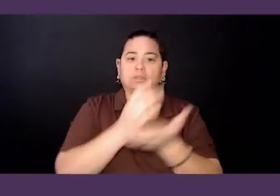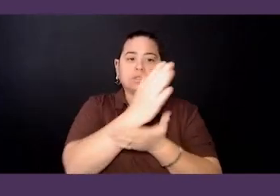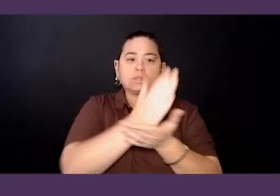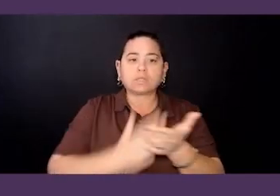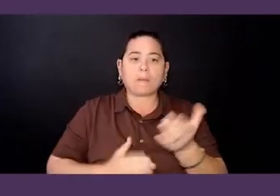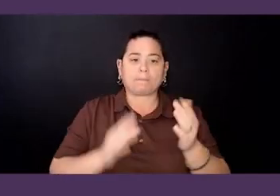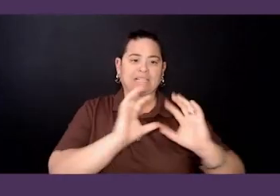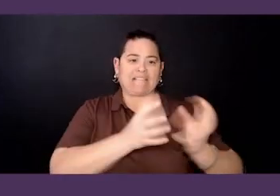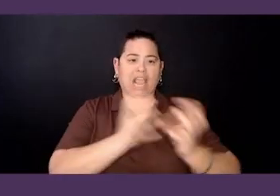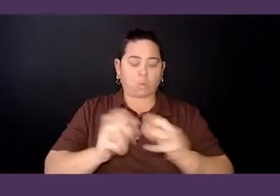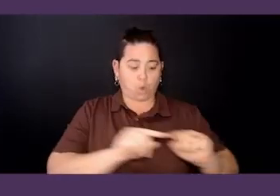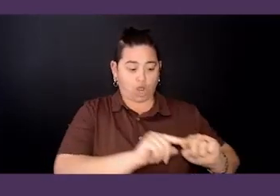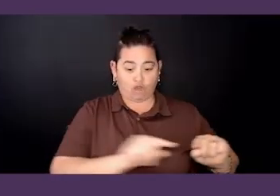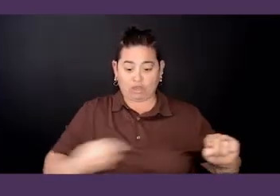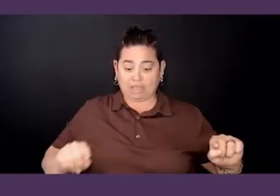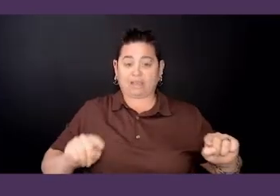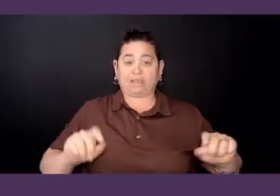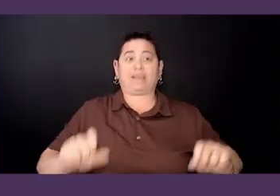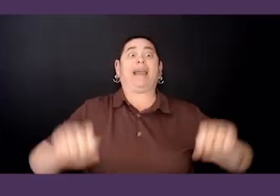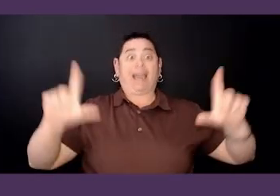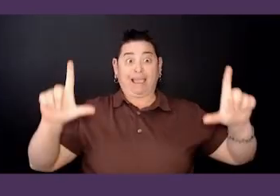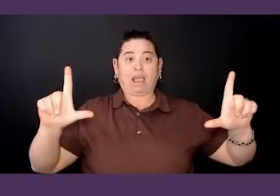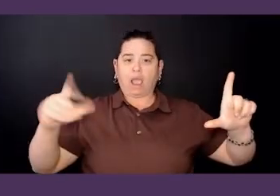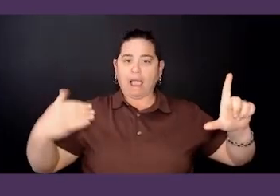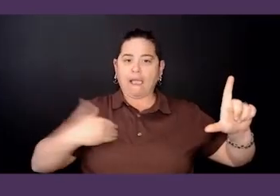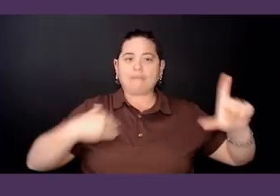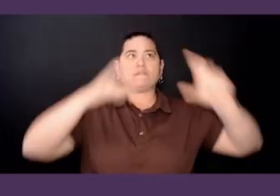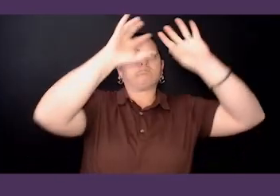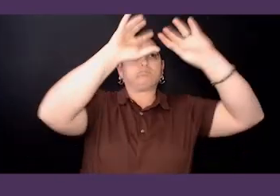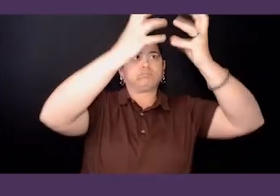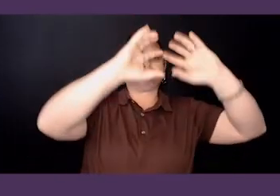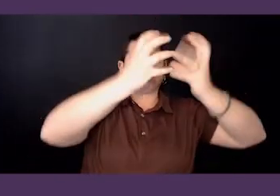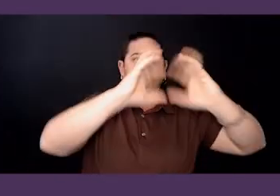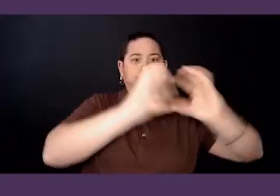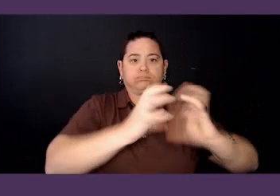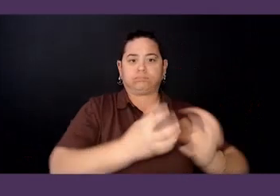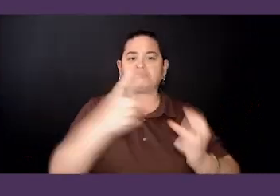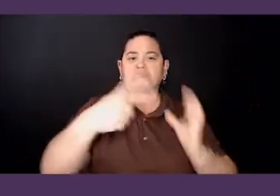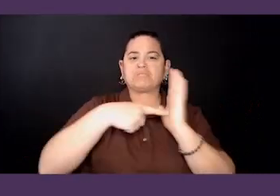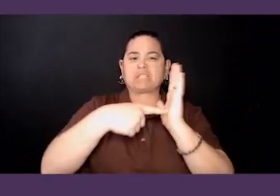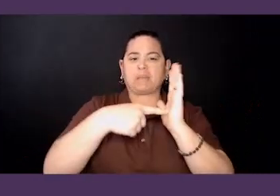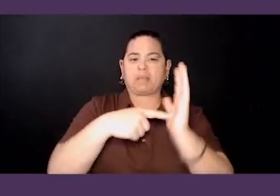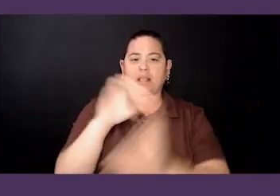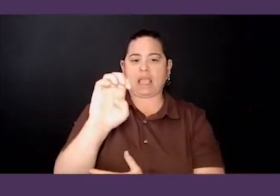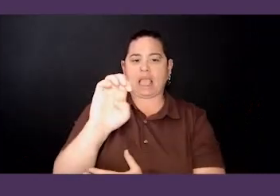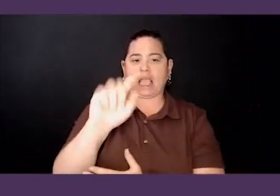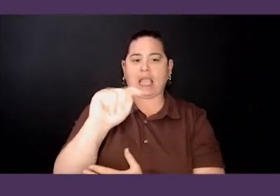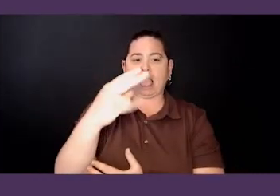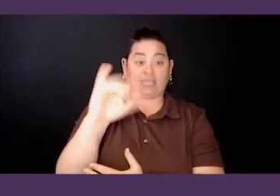You'll notice that some categories are broken down into subcategories on their spreadsheet.